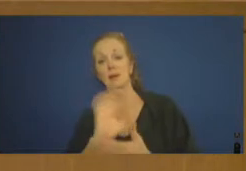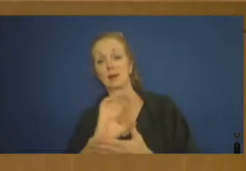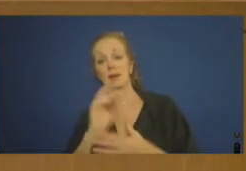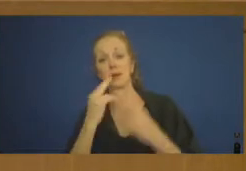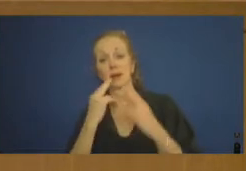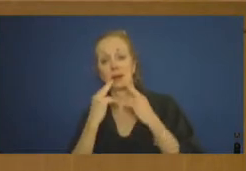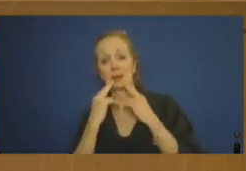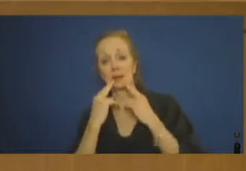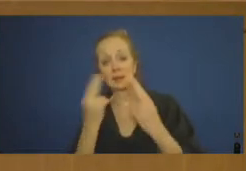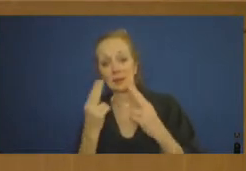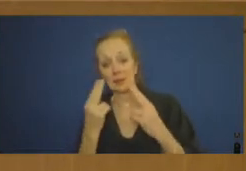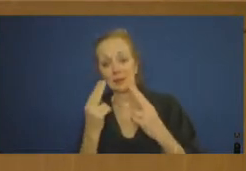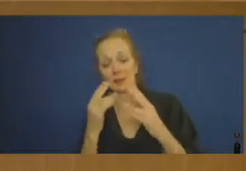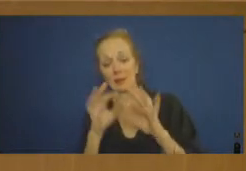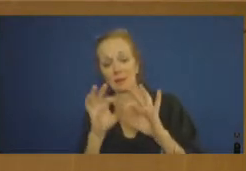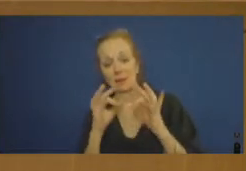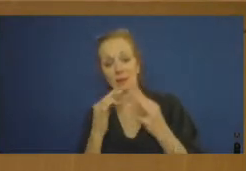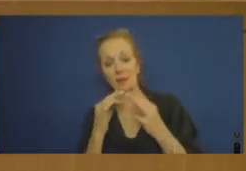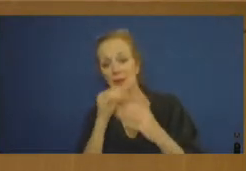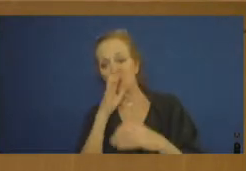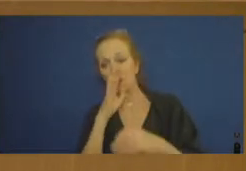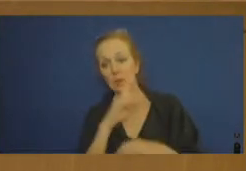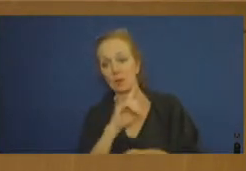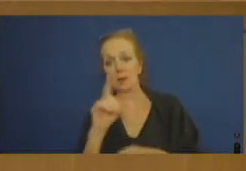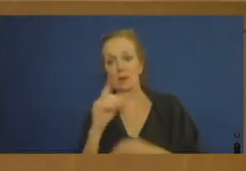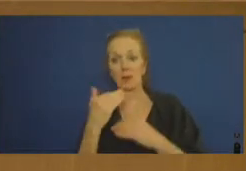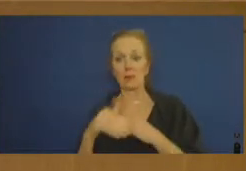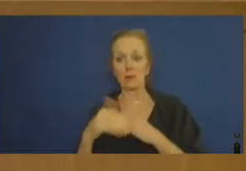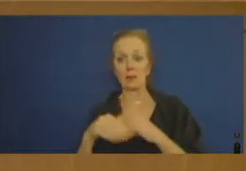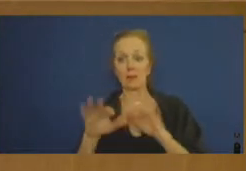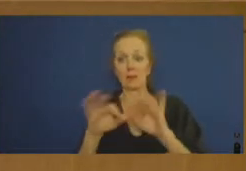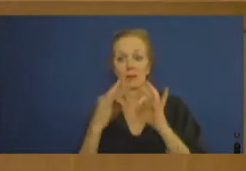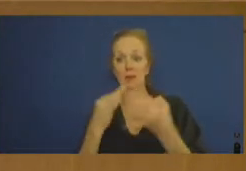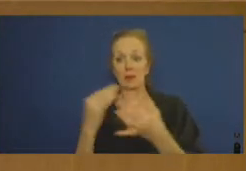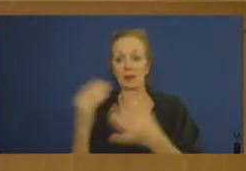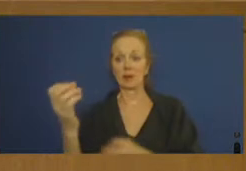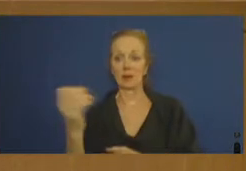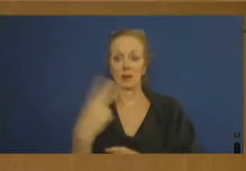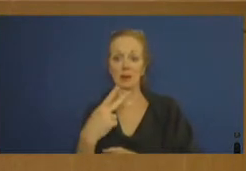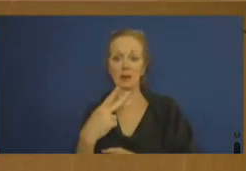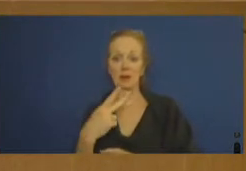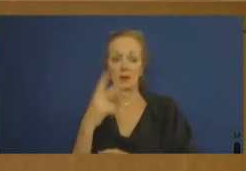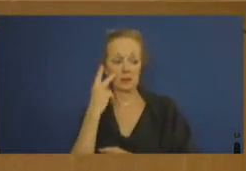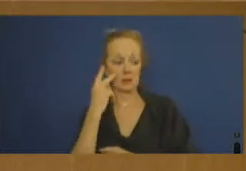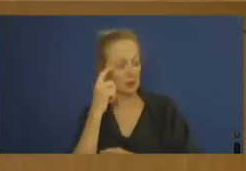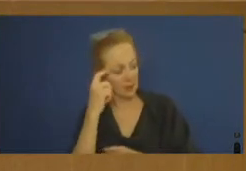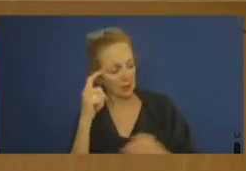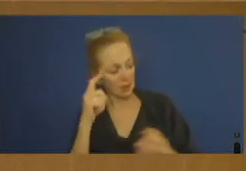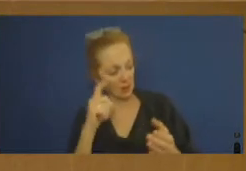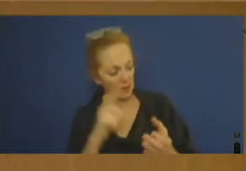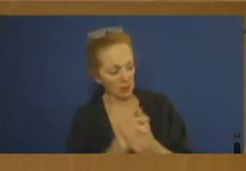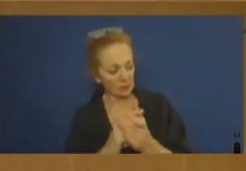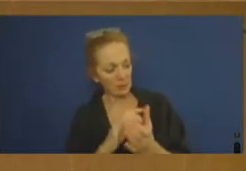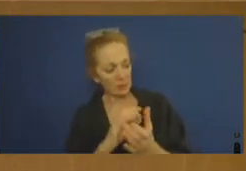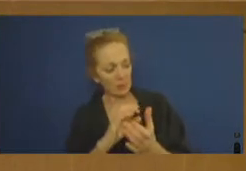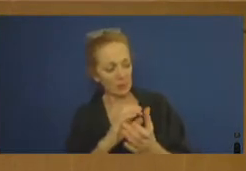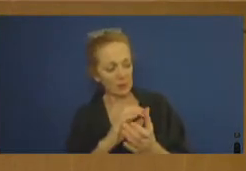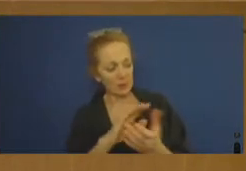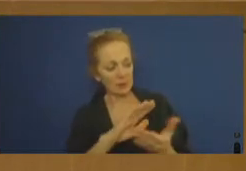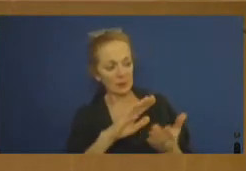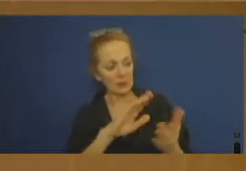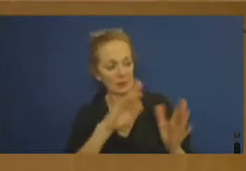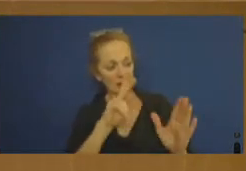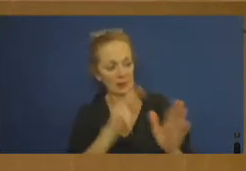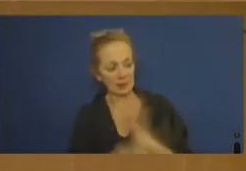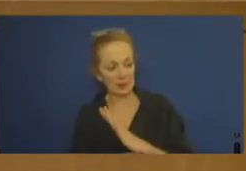ones. A woman, she went down to go get bread for her family. She came back. She saw her husband and kids buried within the ruins of her